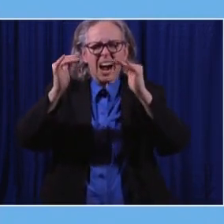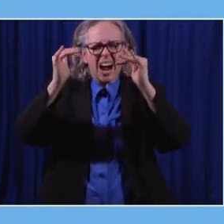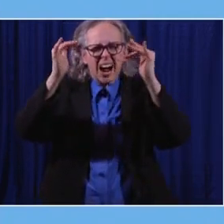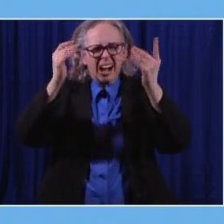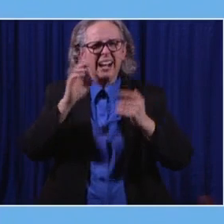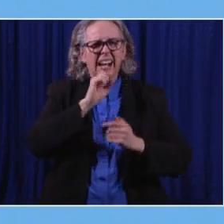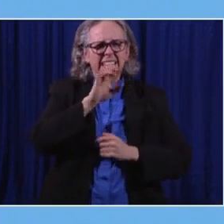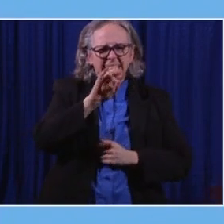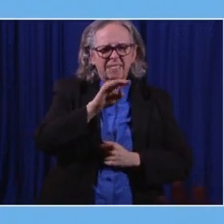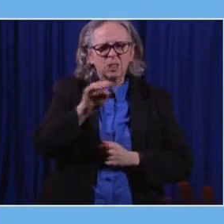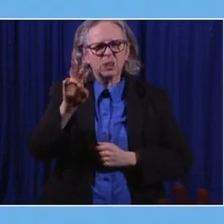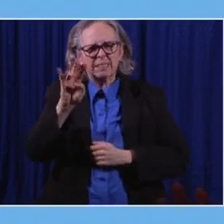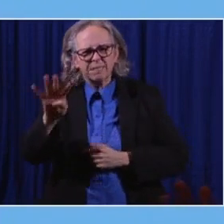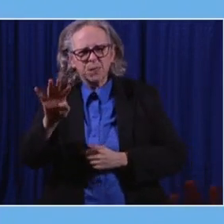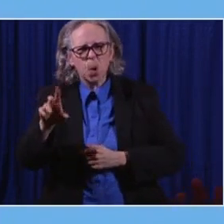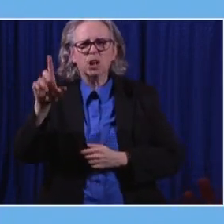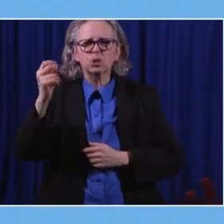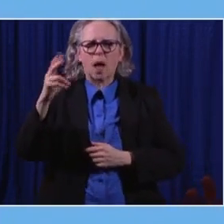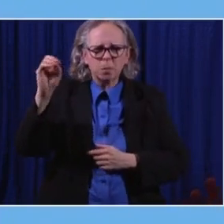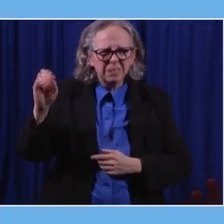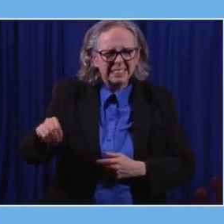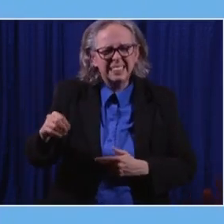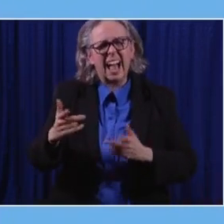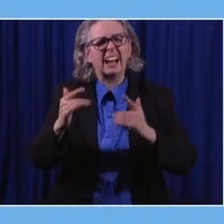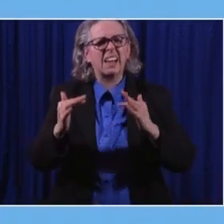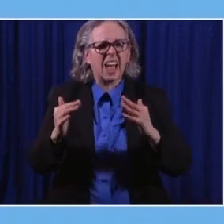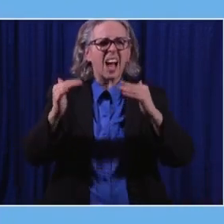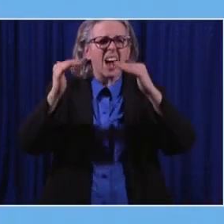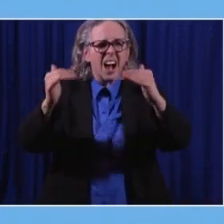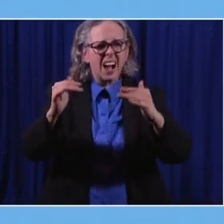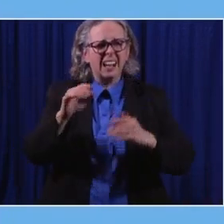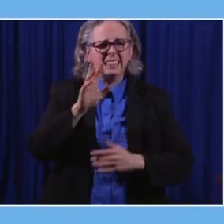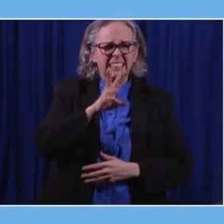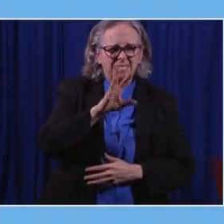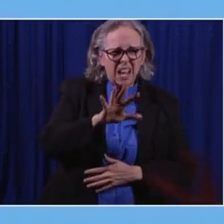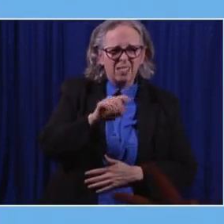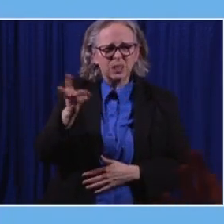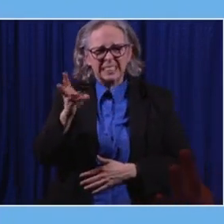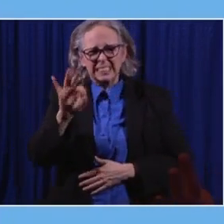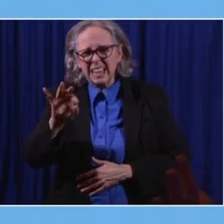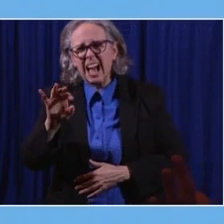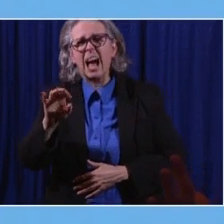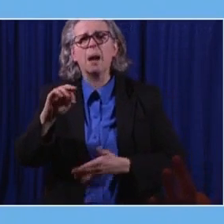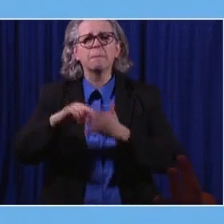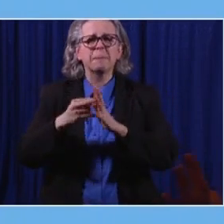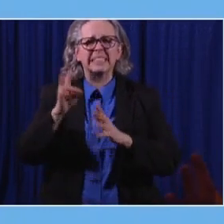74 represent 12%, and those aged 65 to 69,